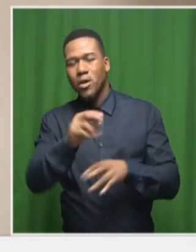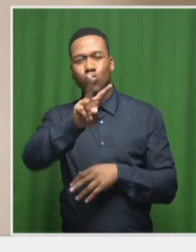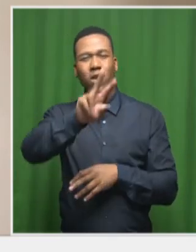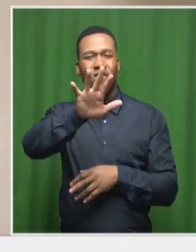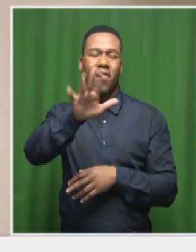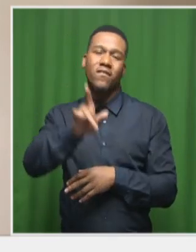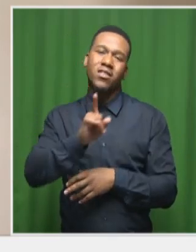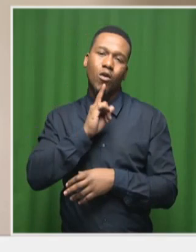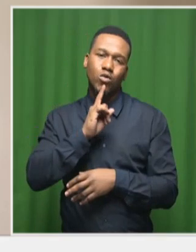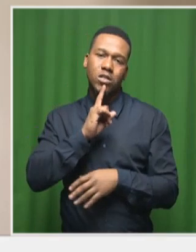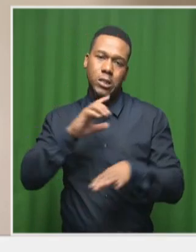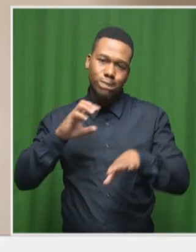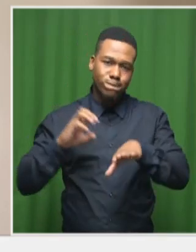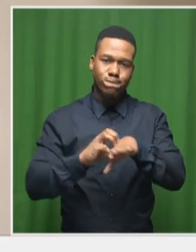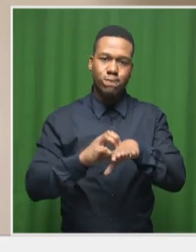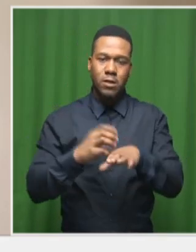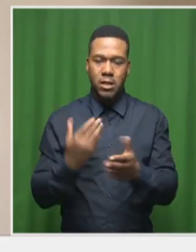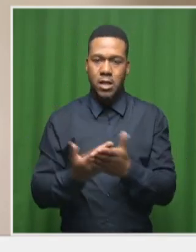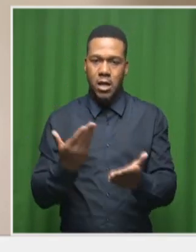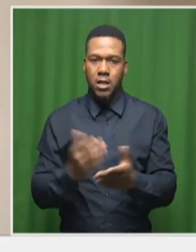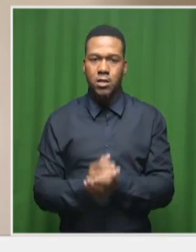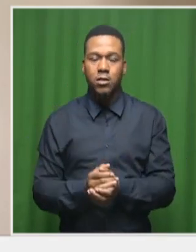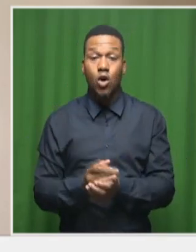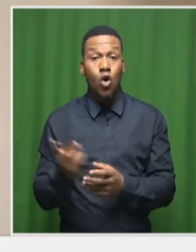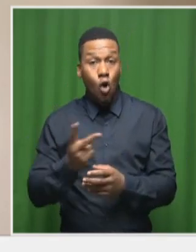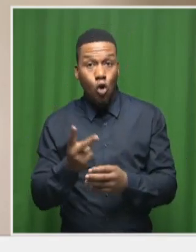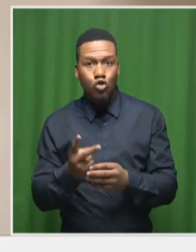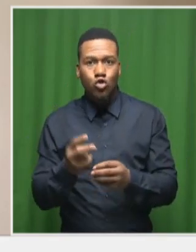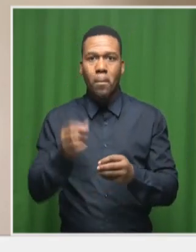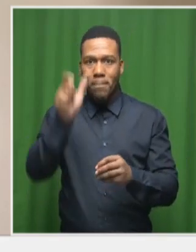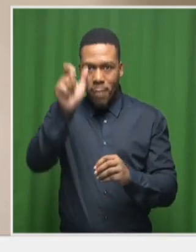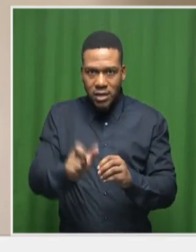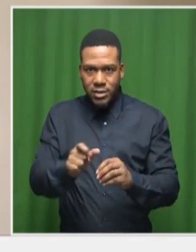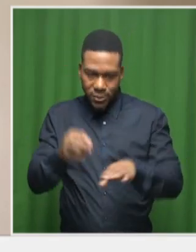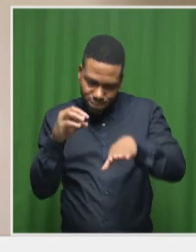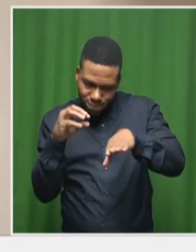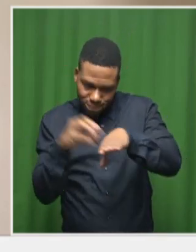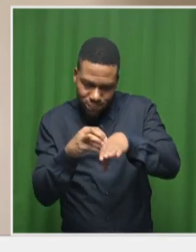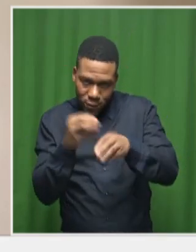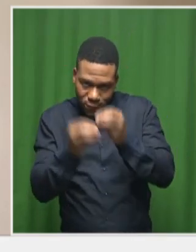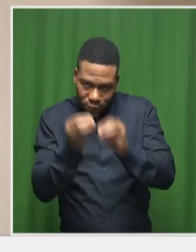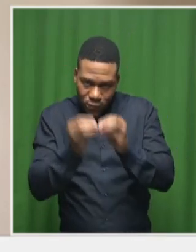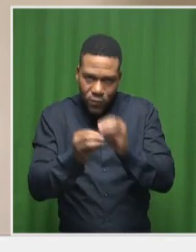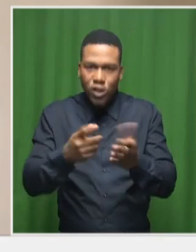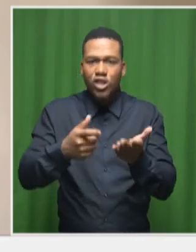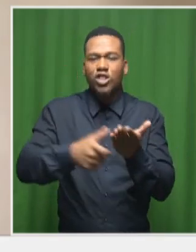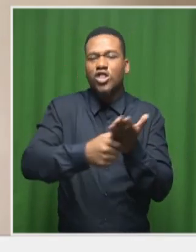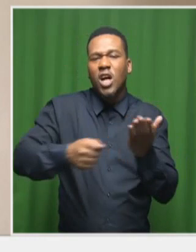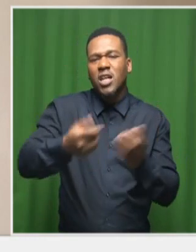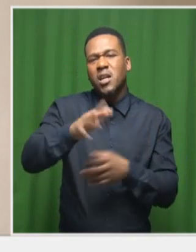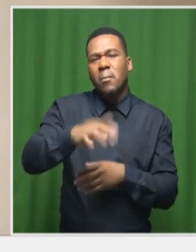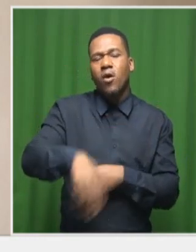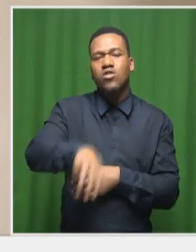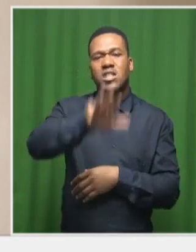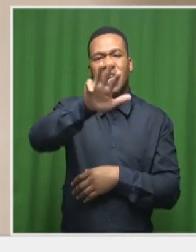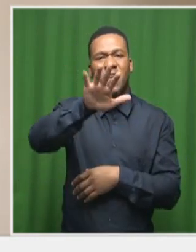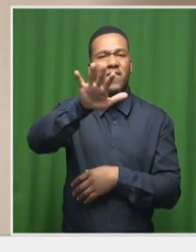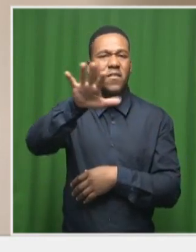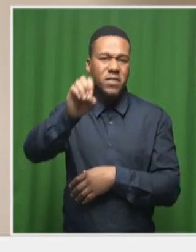there are installation costs to factor in, which are another 2,950 ex